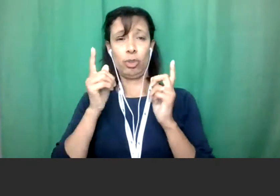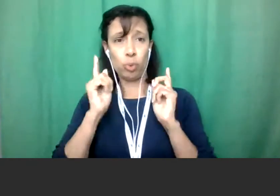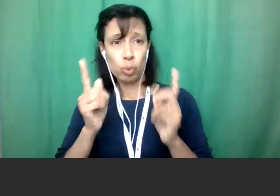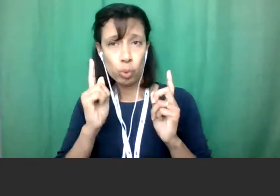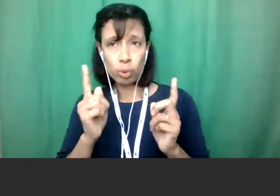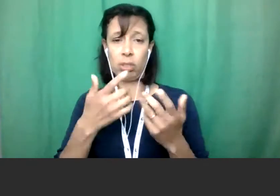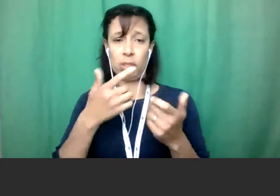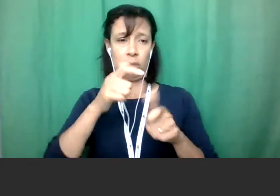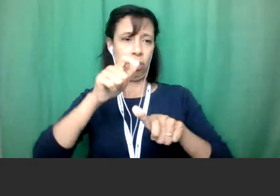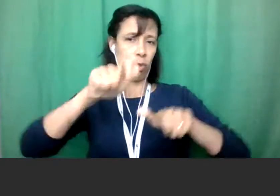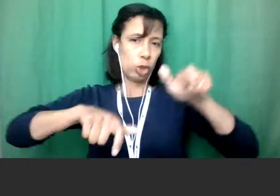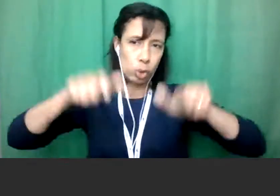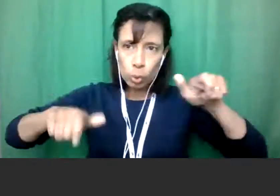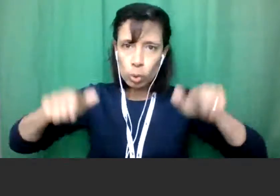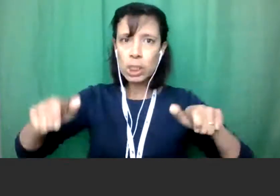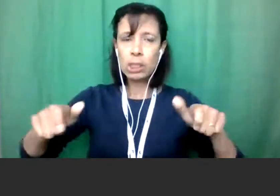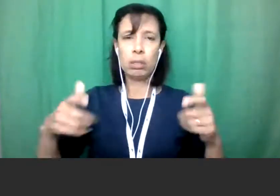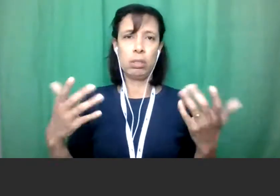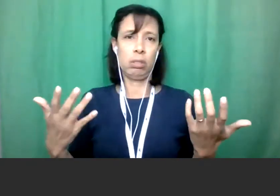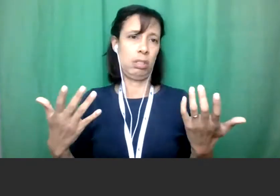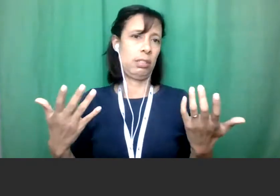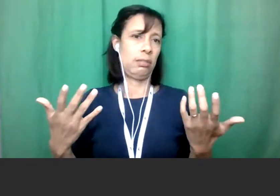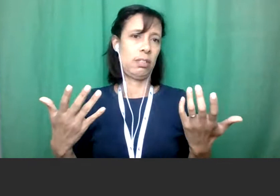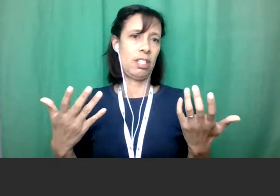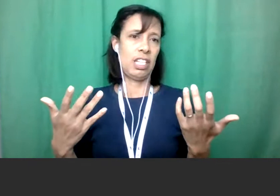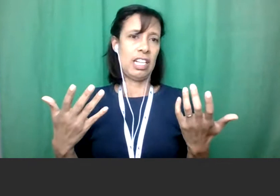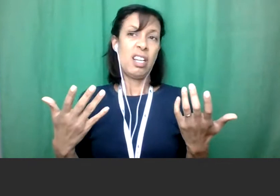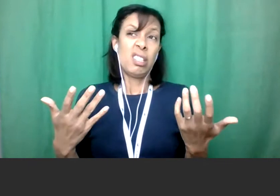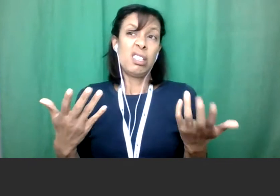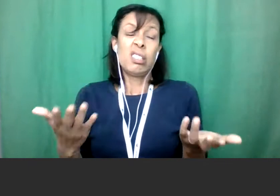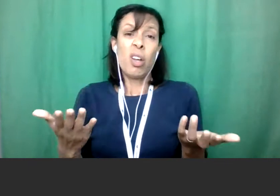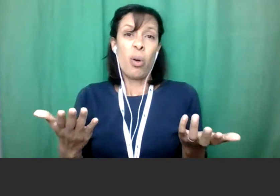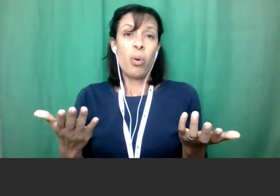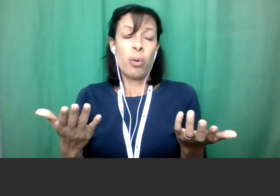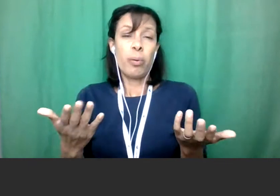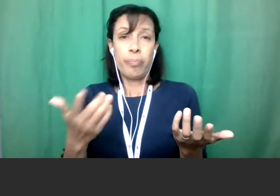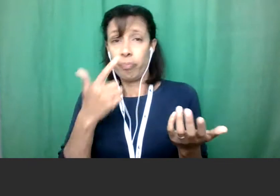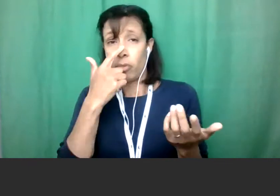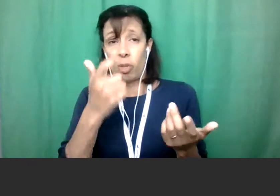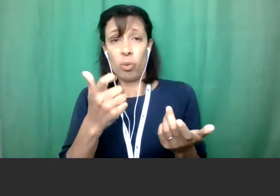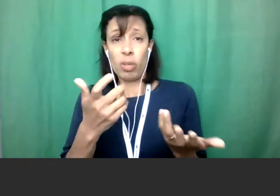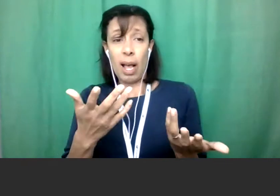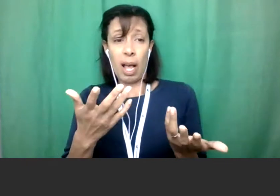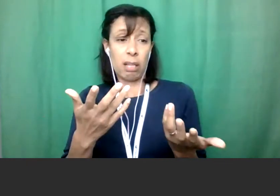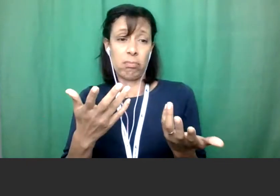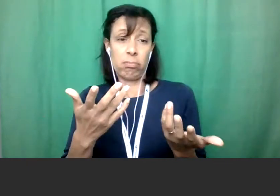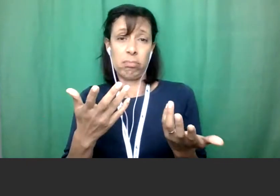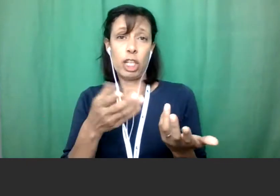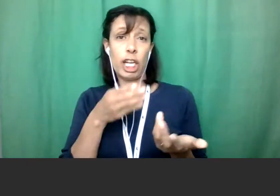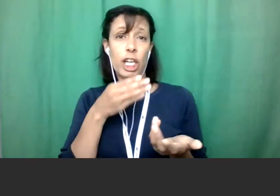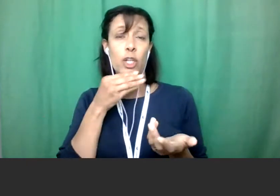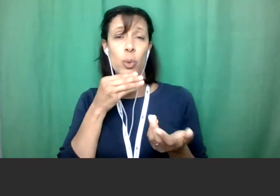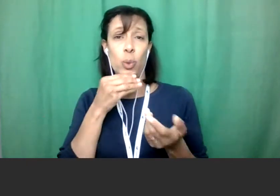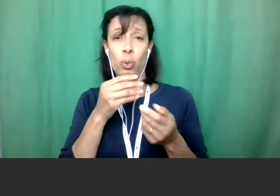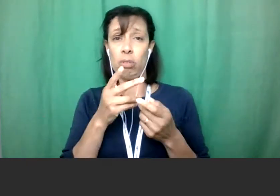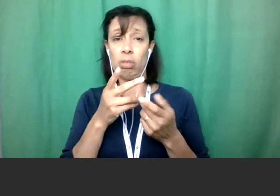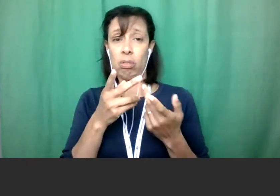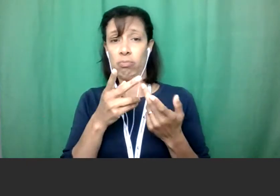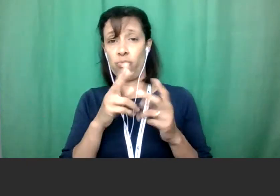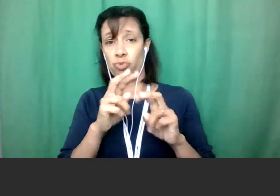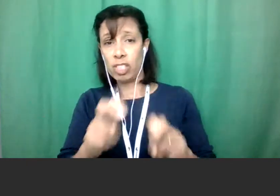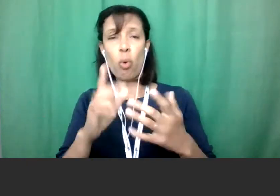with pupils, with students, etc., etc. And it's no reason why you shouldn't be able to carry out the types of research that I'm talking